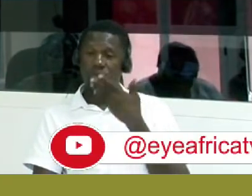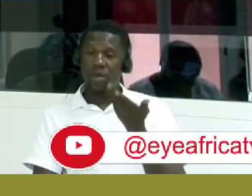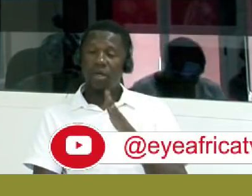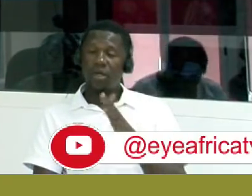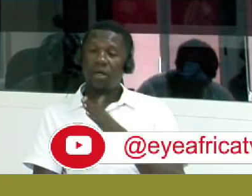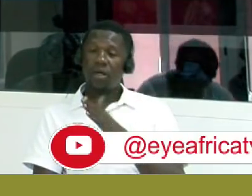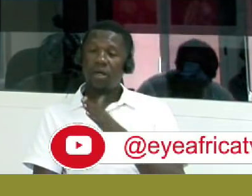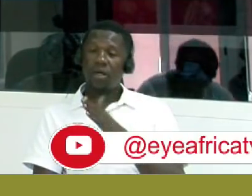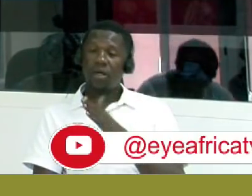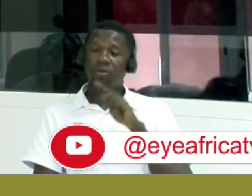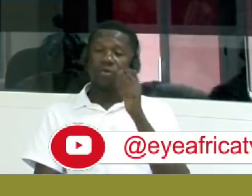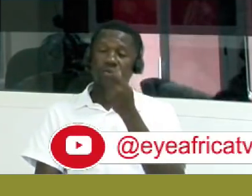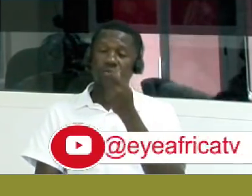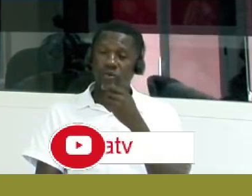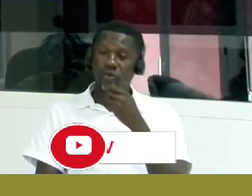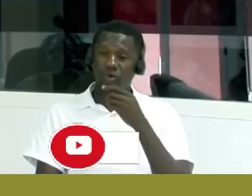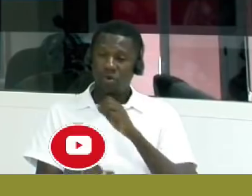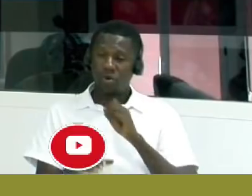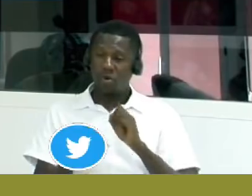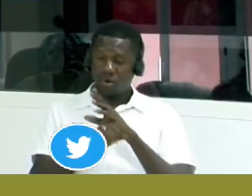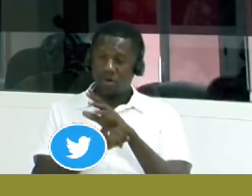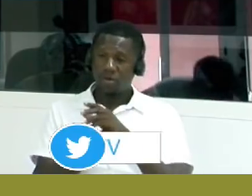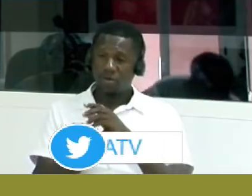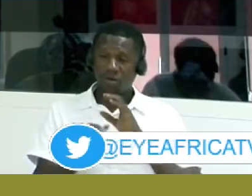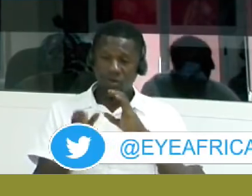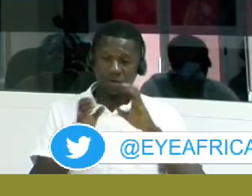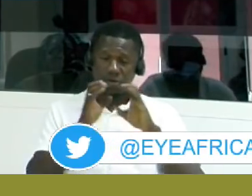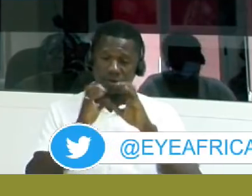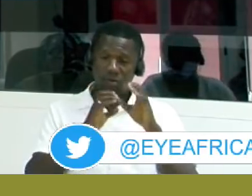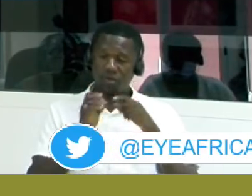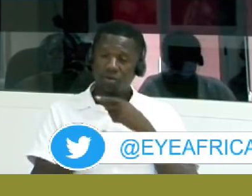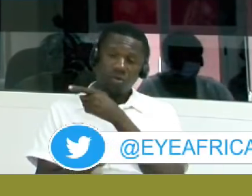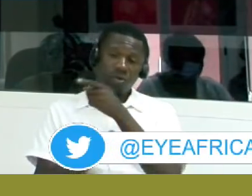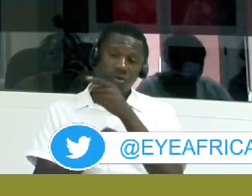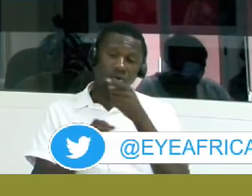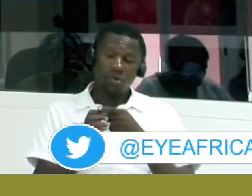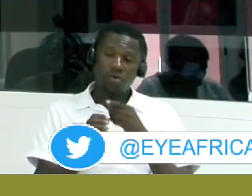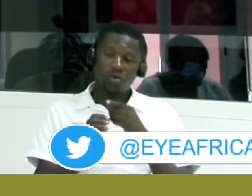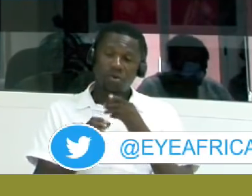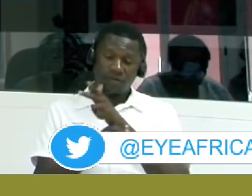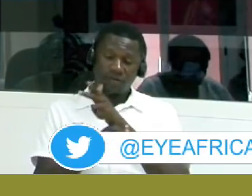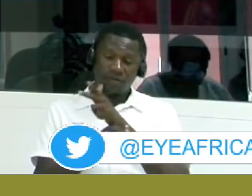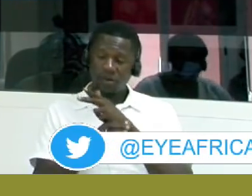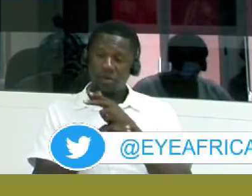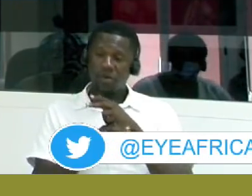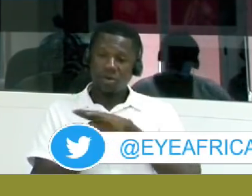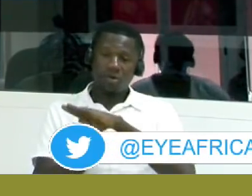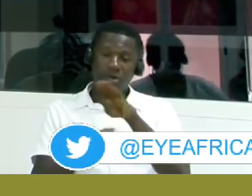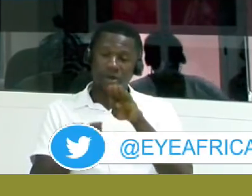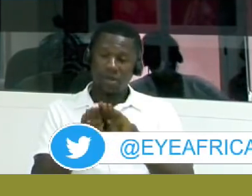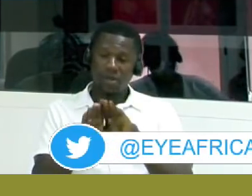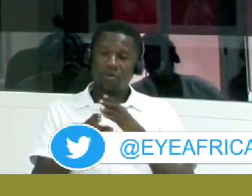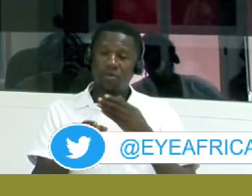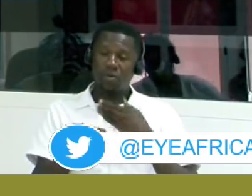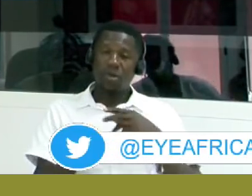was communicated to those forces on the ground which were required to implement it? I don't